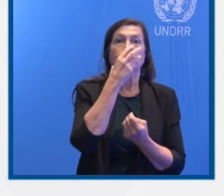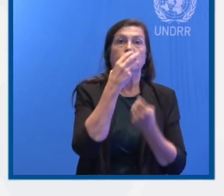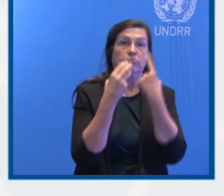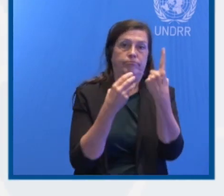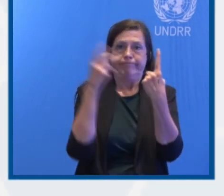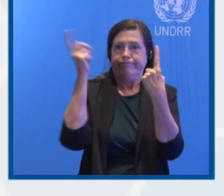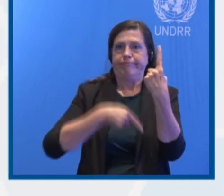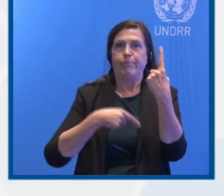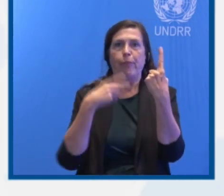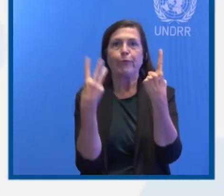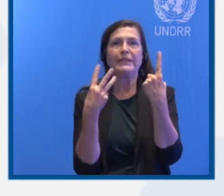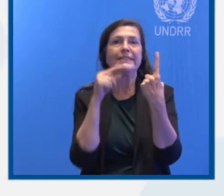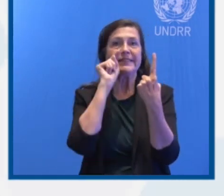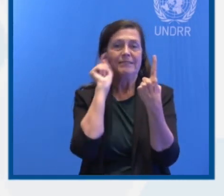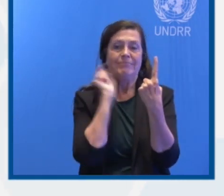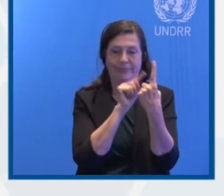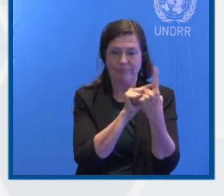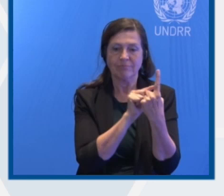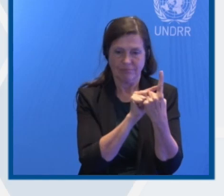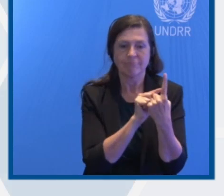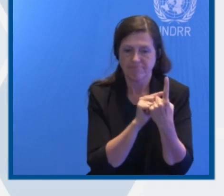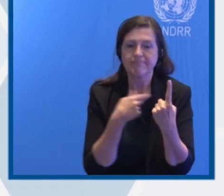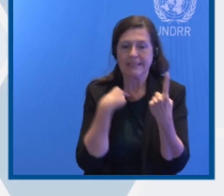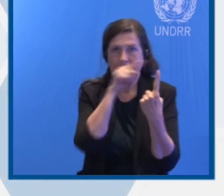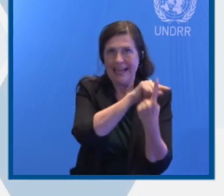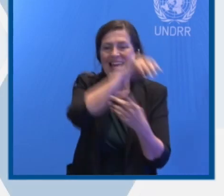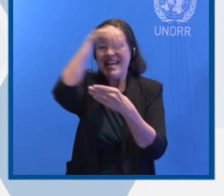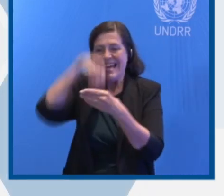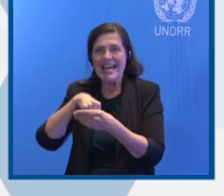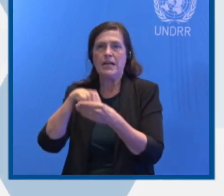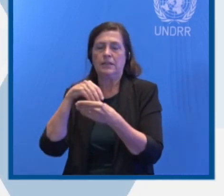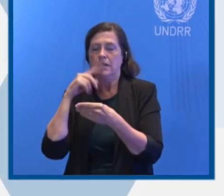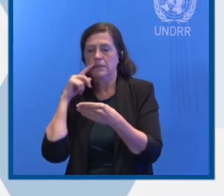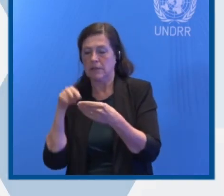out of building resiliency into a